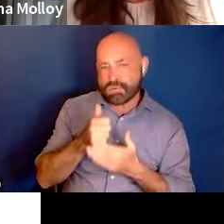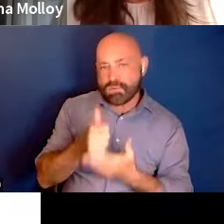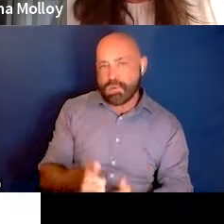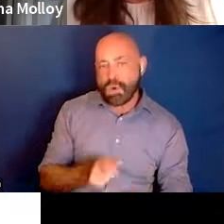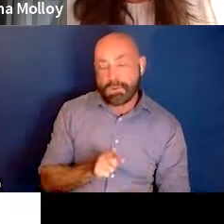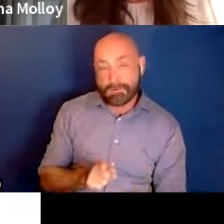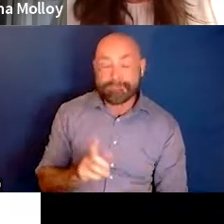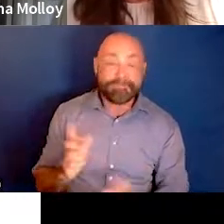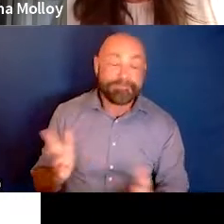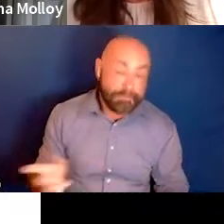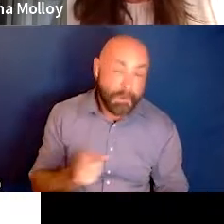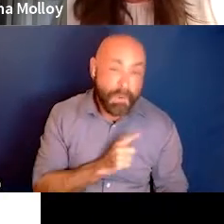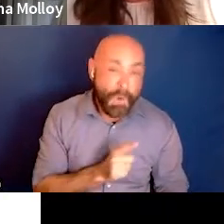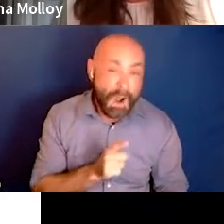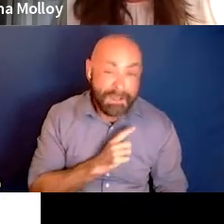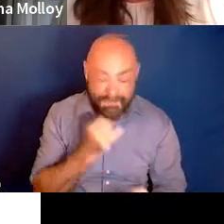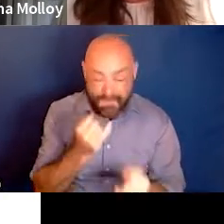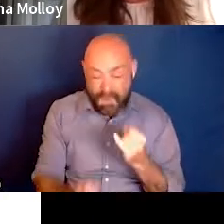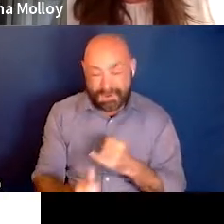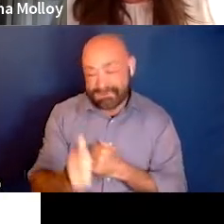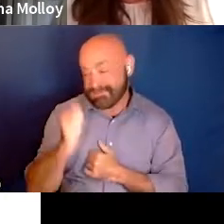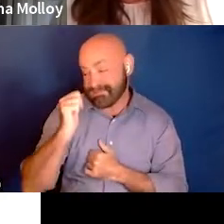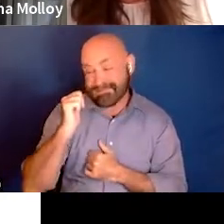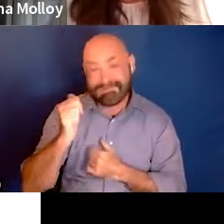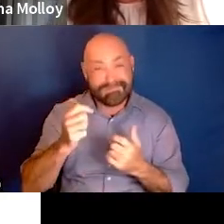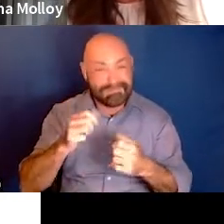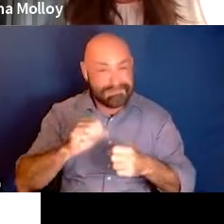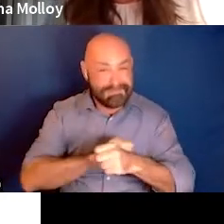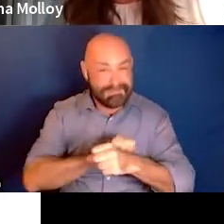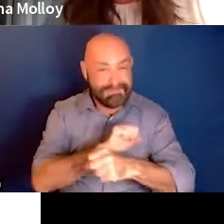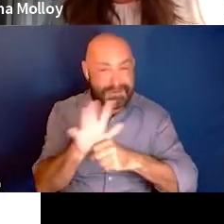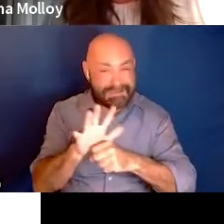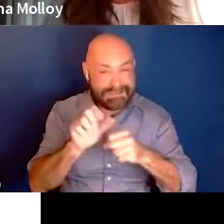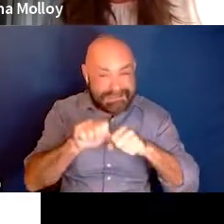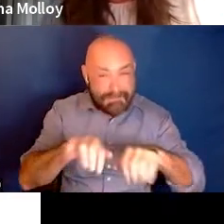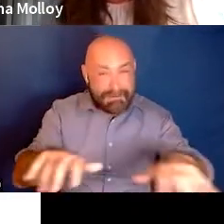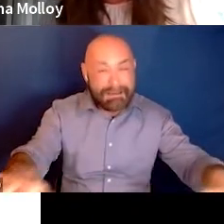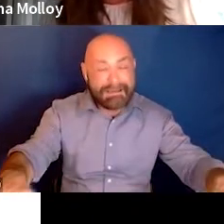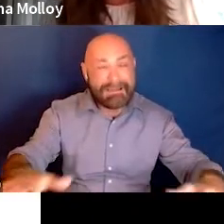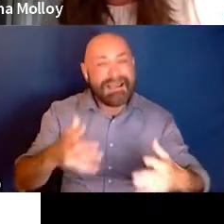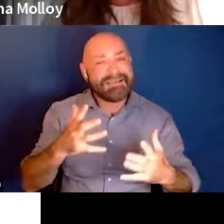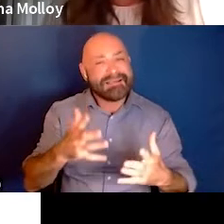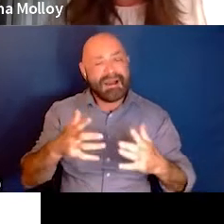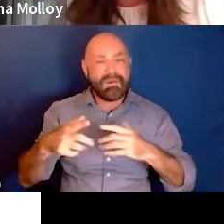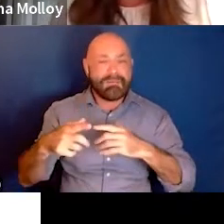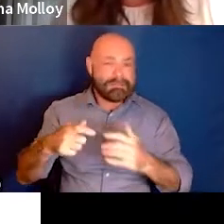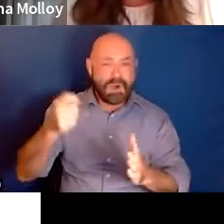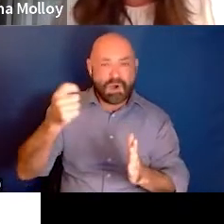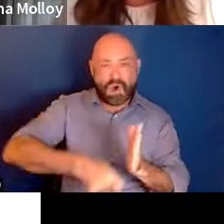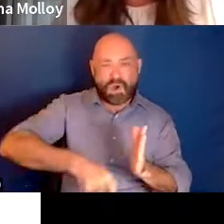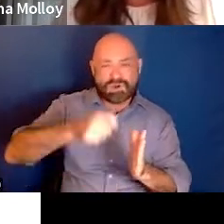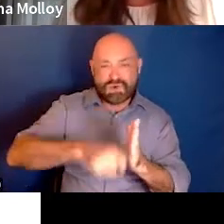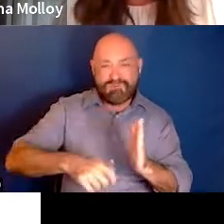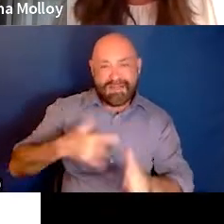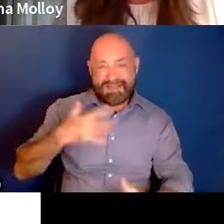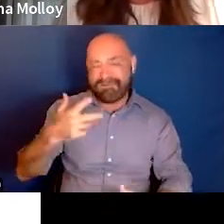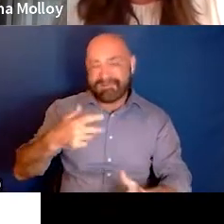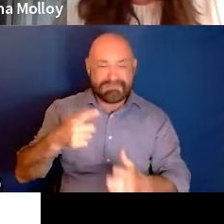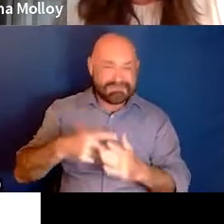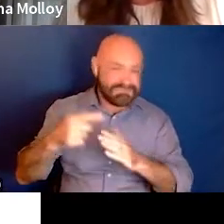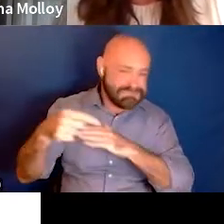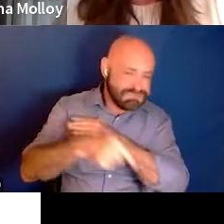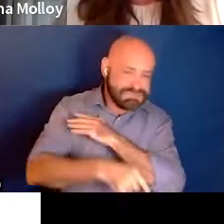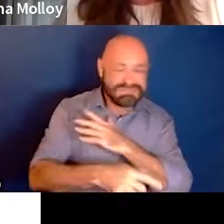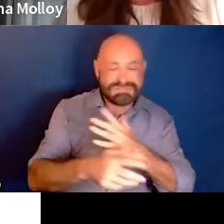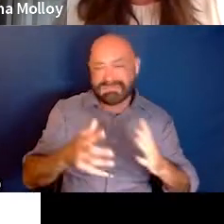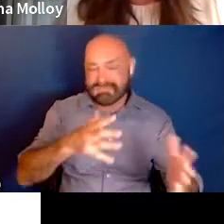has obviously been exacerbated by the pandemic and now by the cost of living crisis, as Andrea referred to. We know that